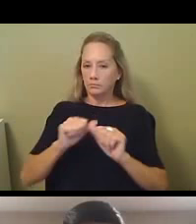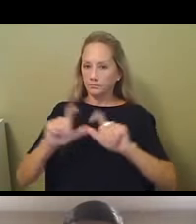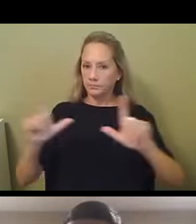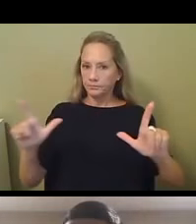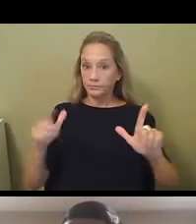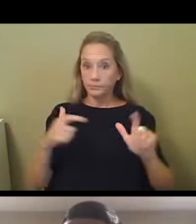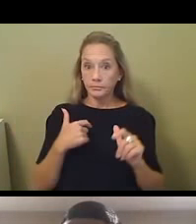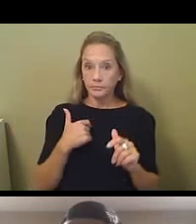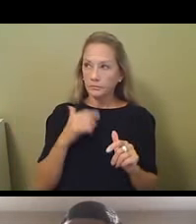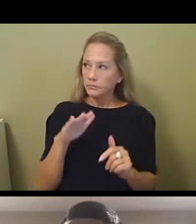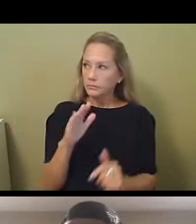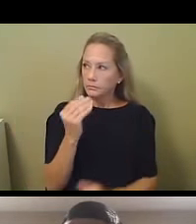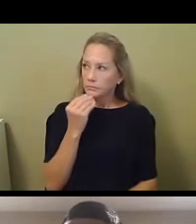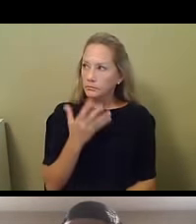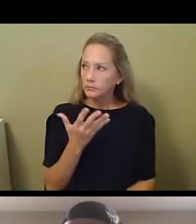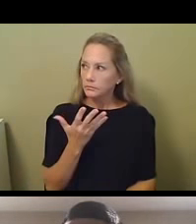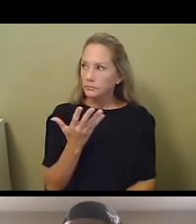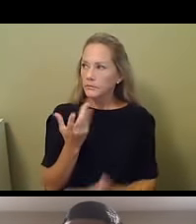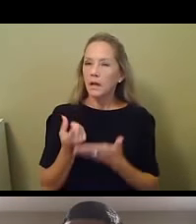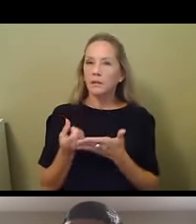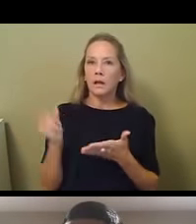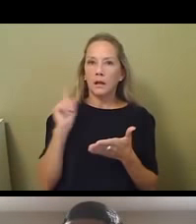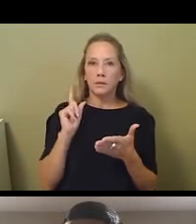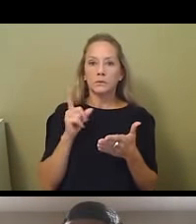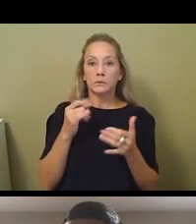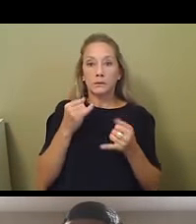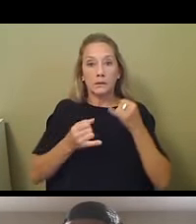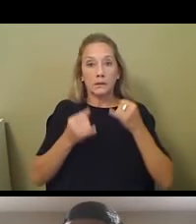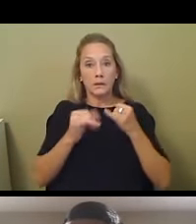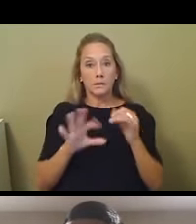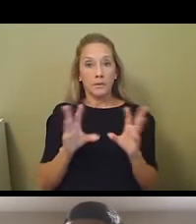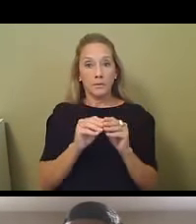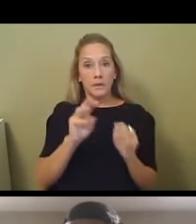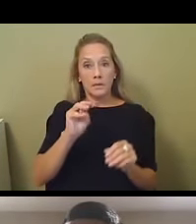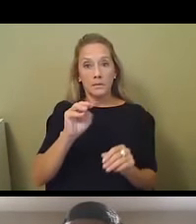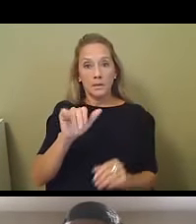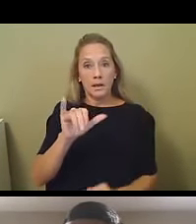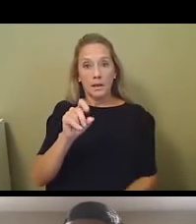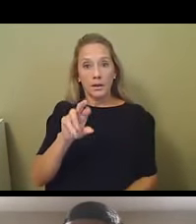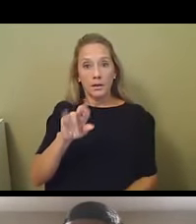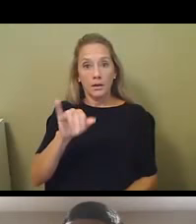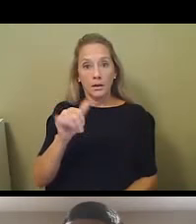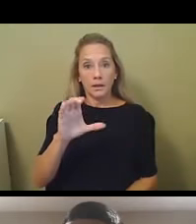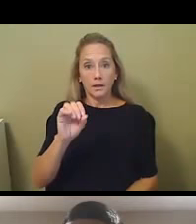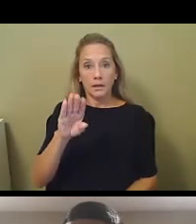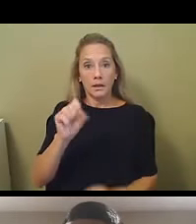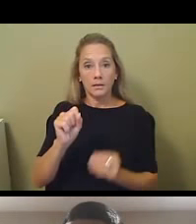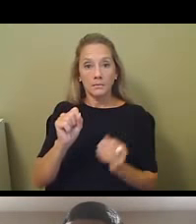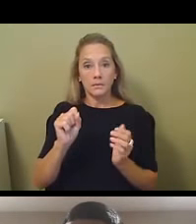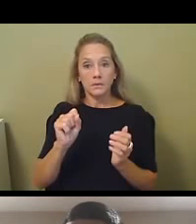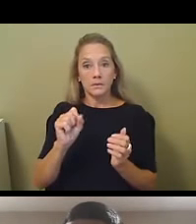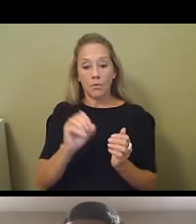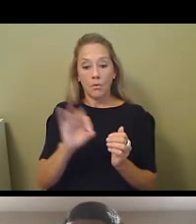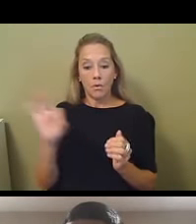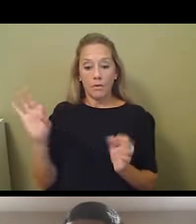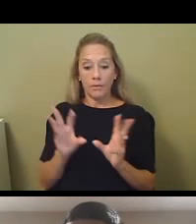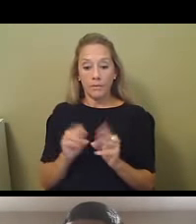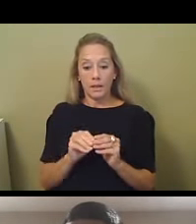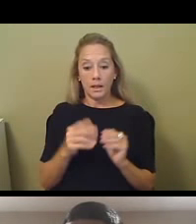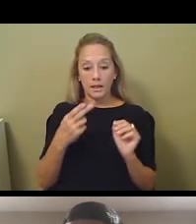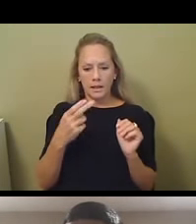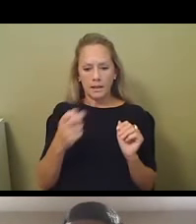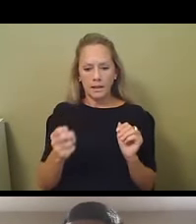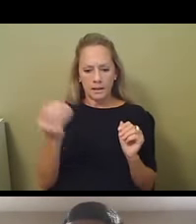know, last week at the end of our meeting, Mayor Jacobs signed off by telling us